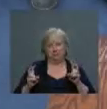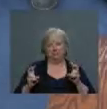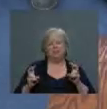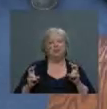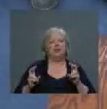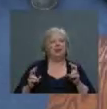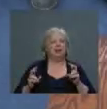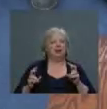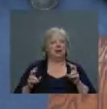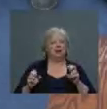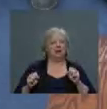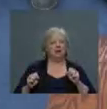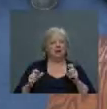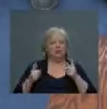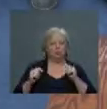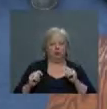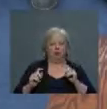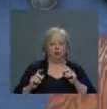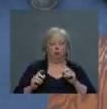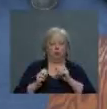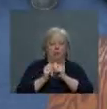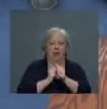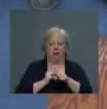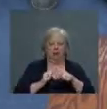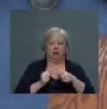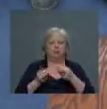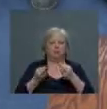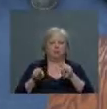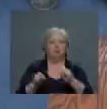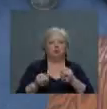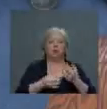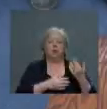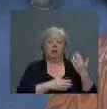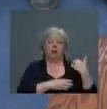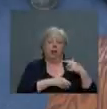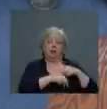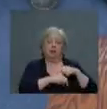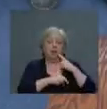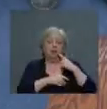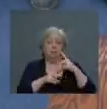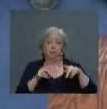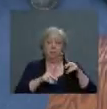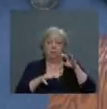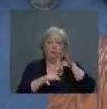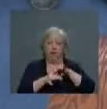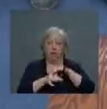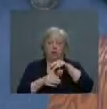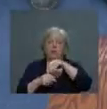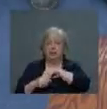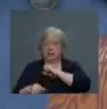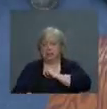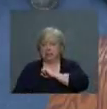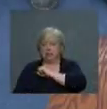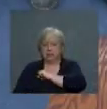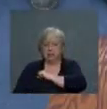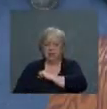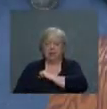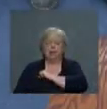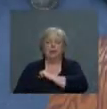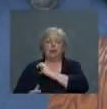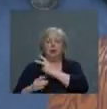this passed. The last time it was voted on in the Senate, you know,